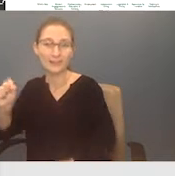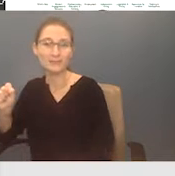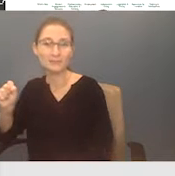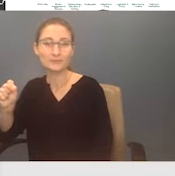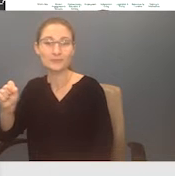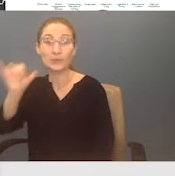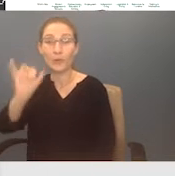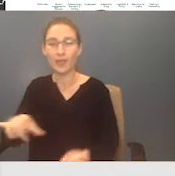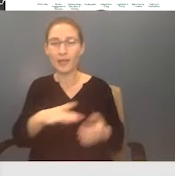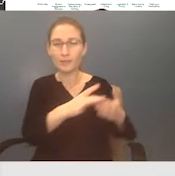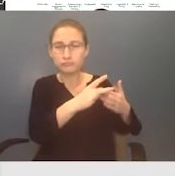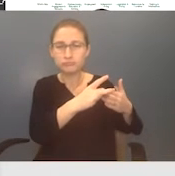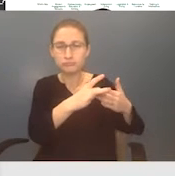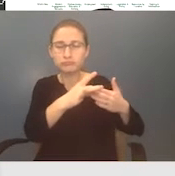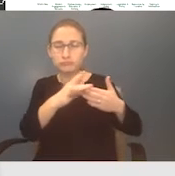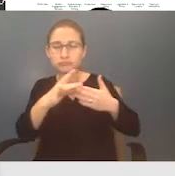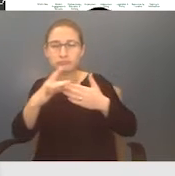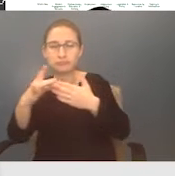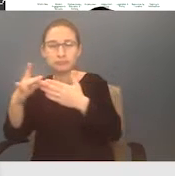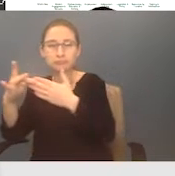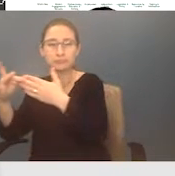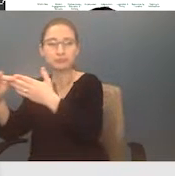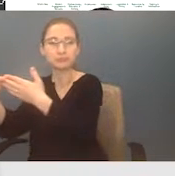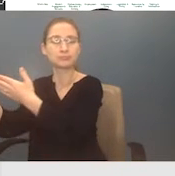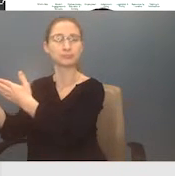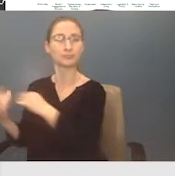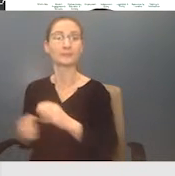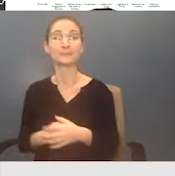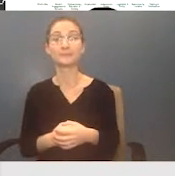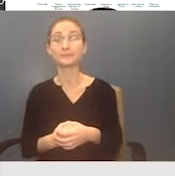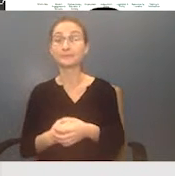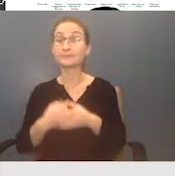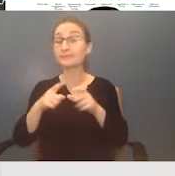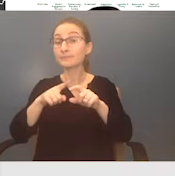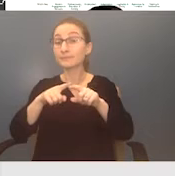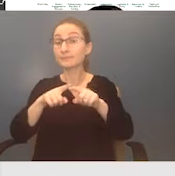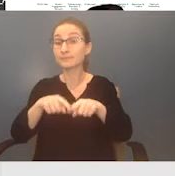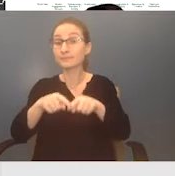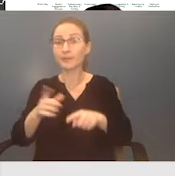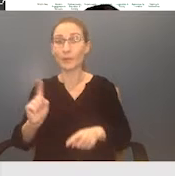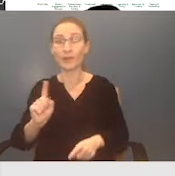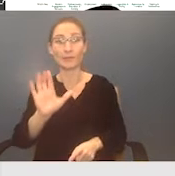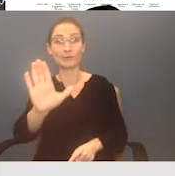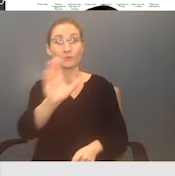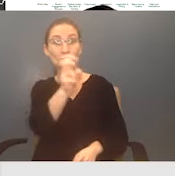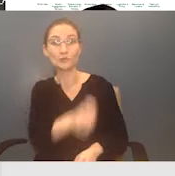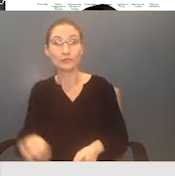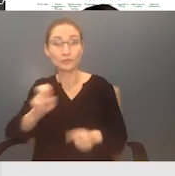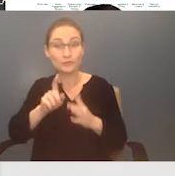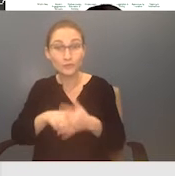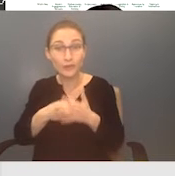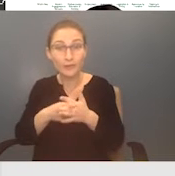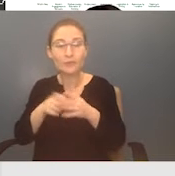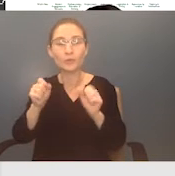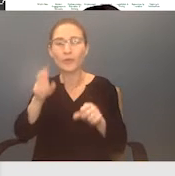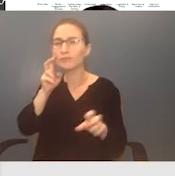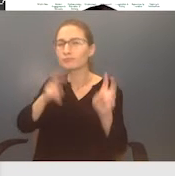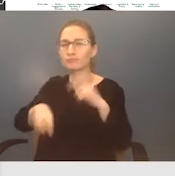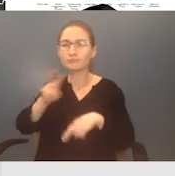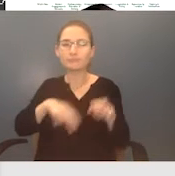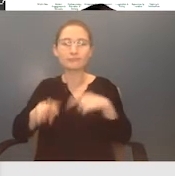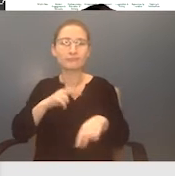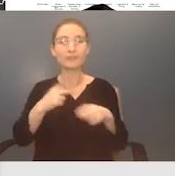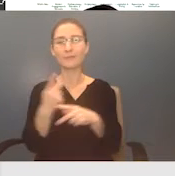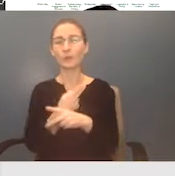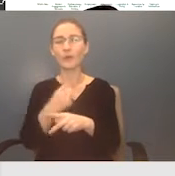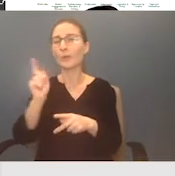to high school. So it kind of walks you through that whole span. So depending on where you are in your transition journey, you can pick and choose what you want to look at, but